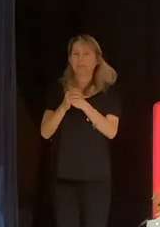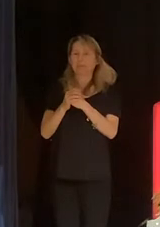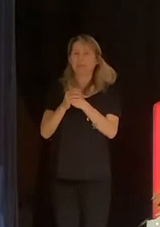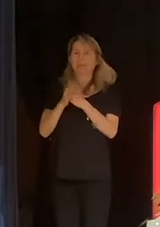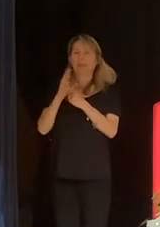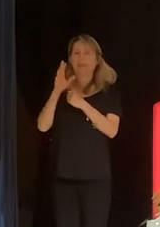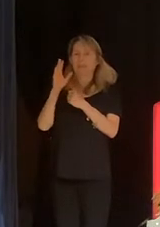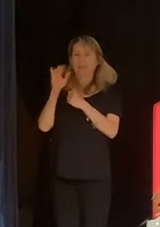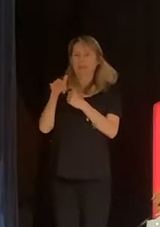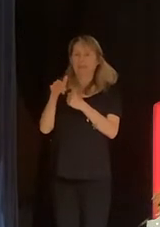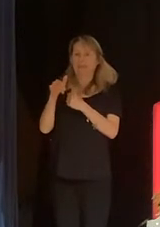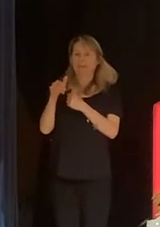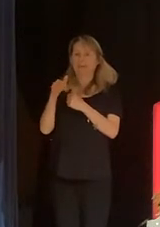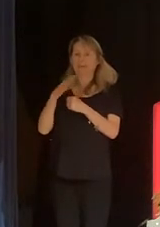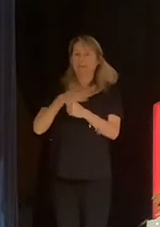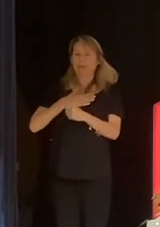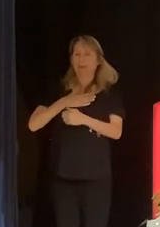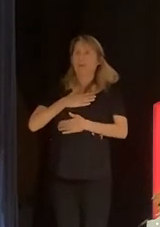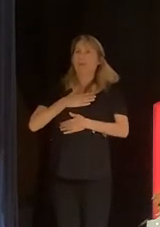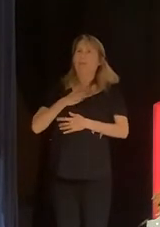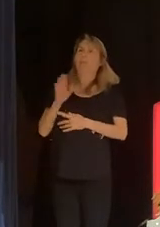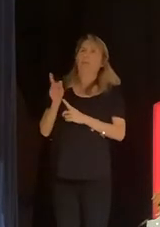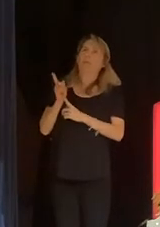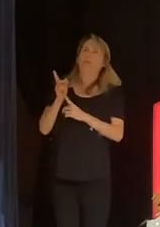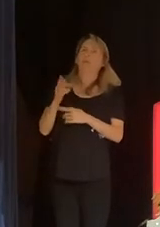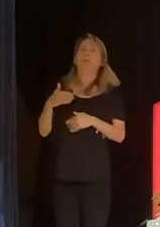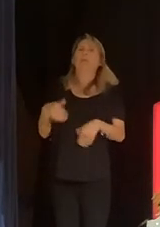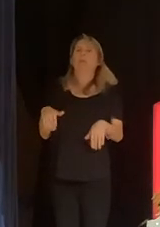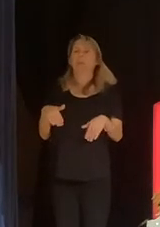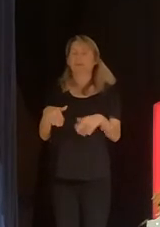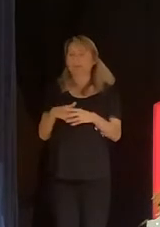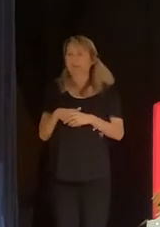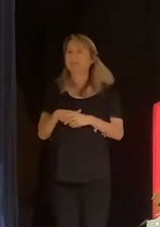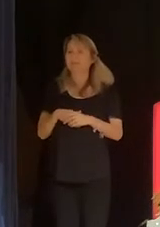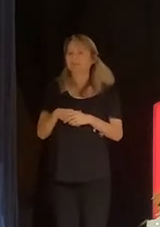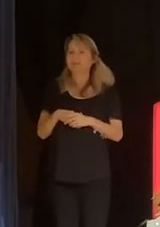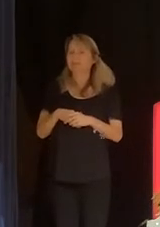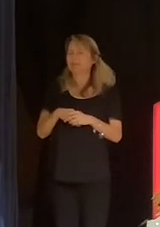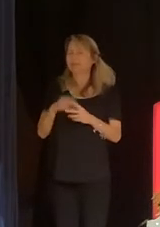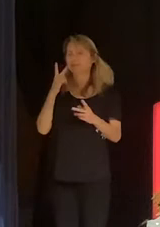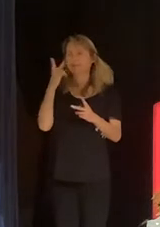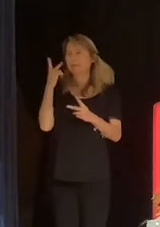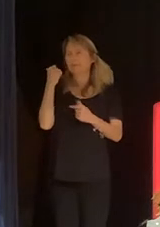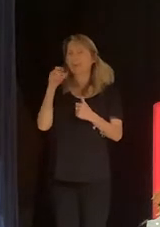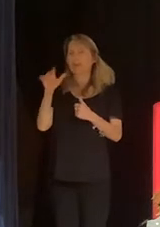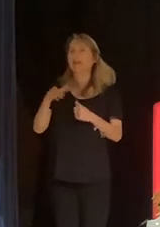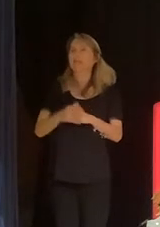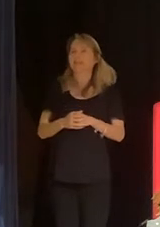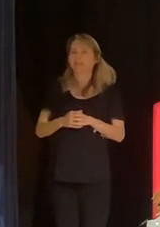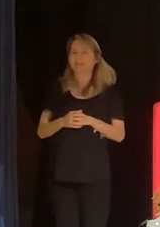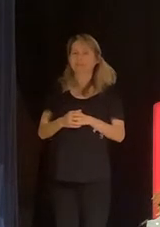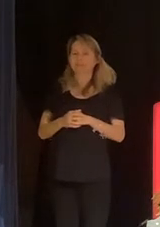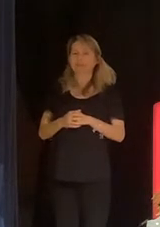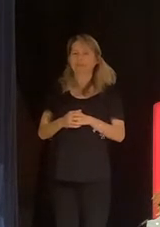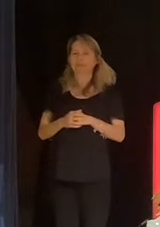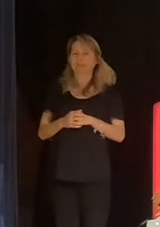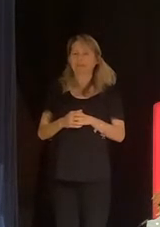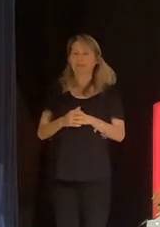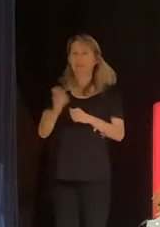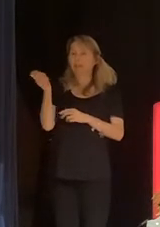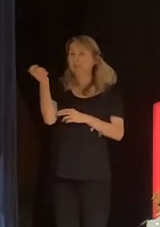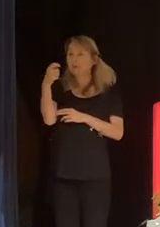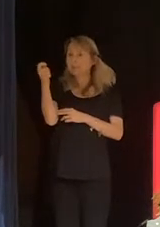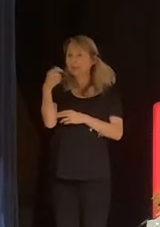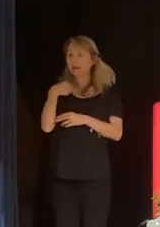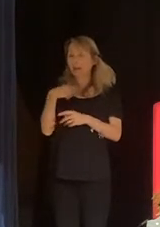That was my moment I always remember. In badminton,